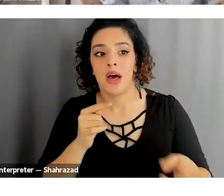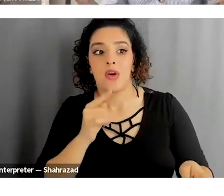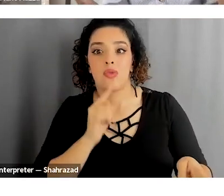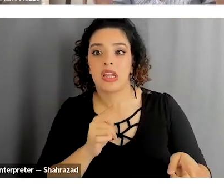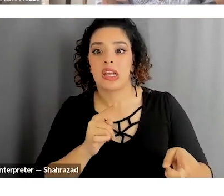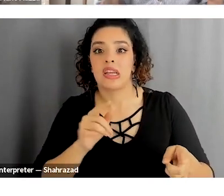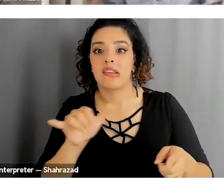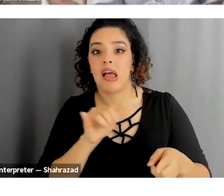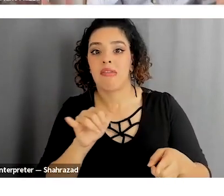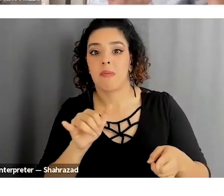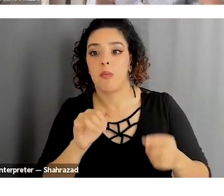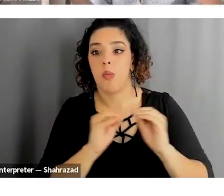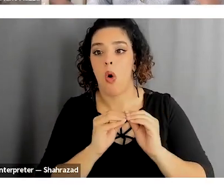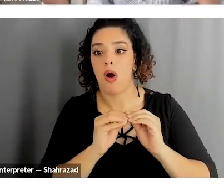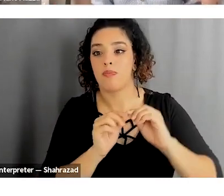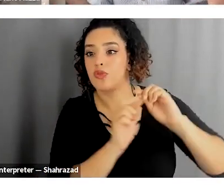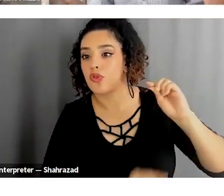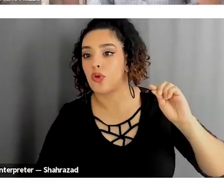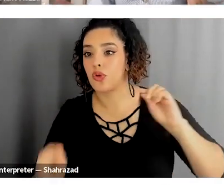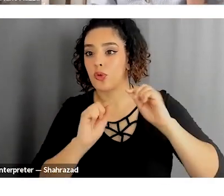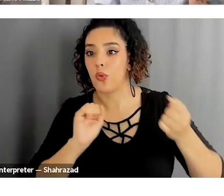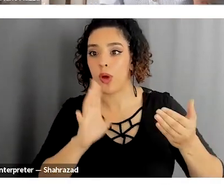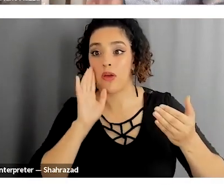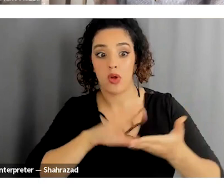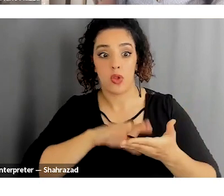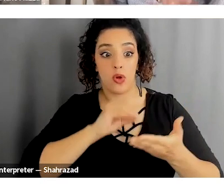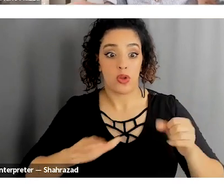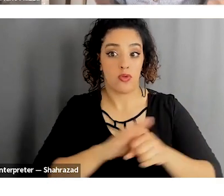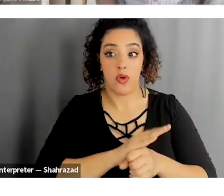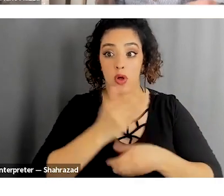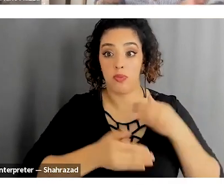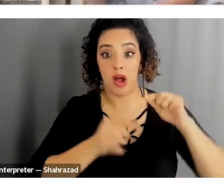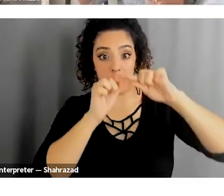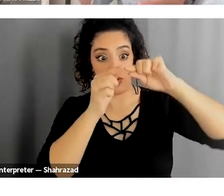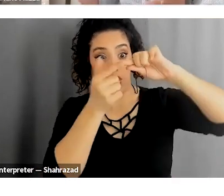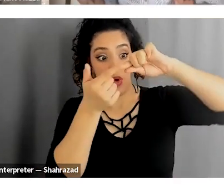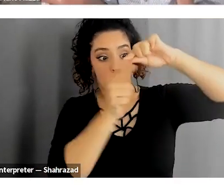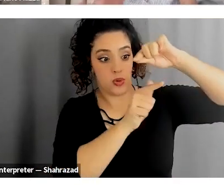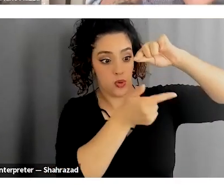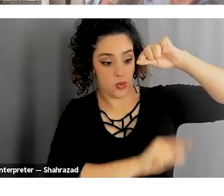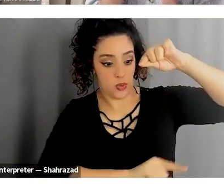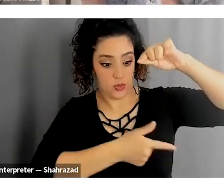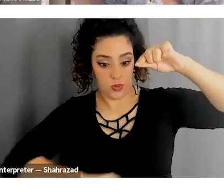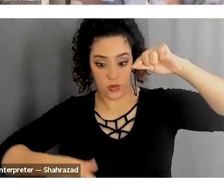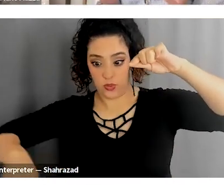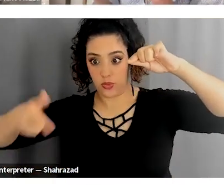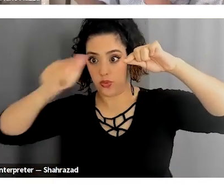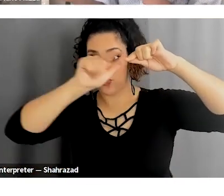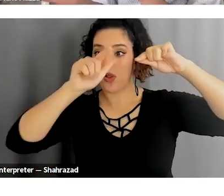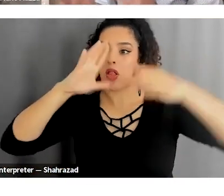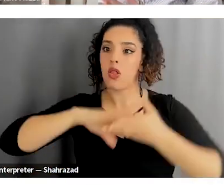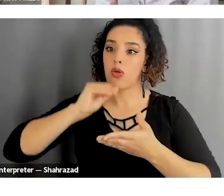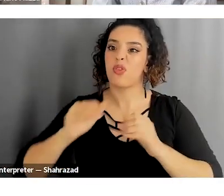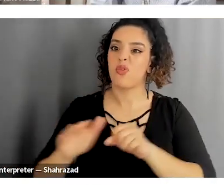circular way of learning the whole process. And then, what happens as you go along is you kind of see where you fit